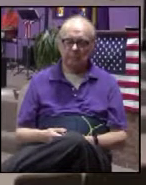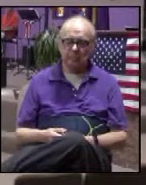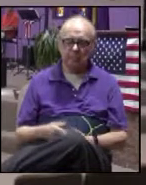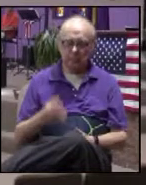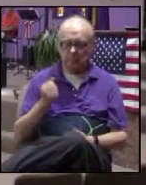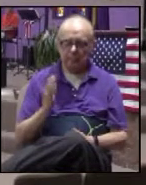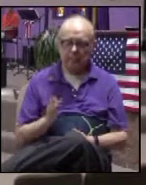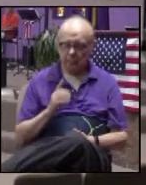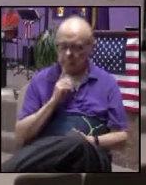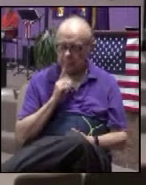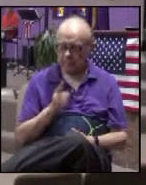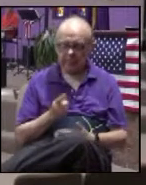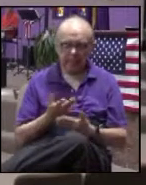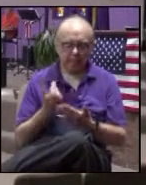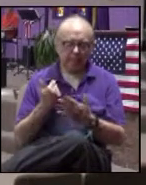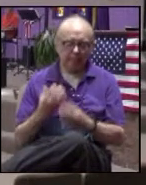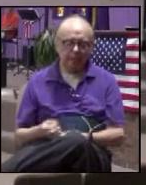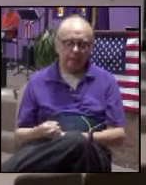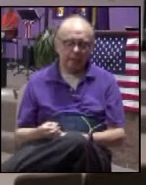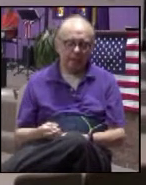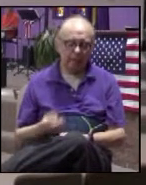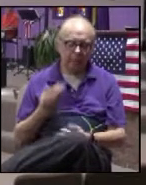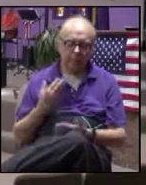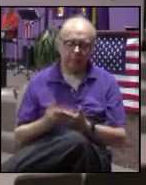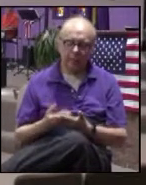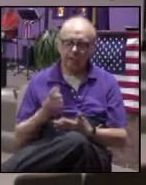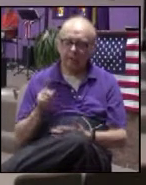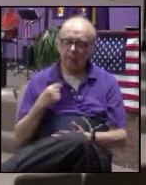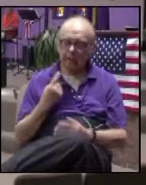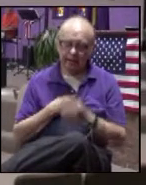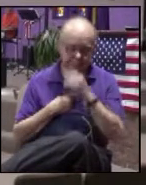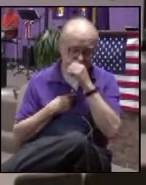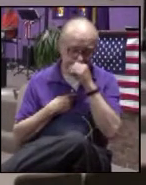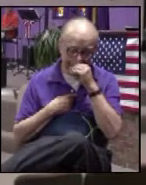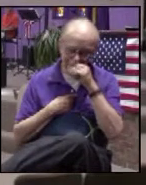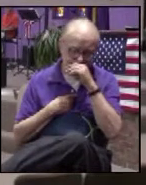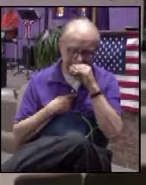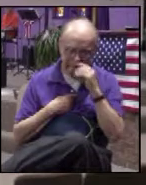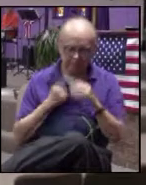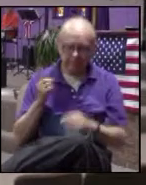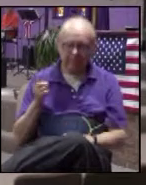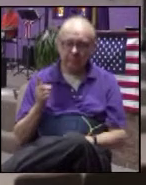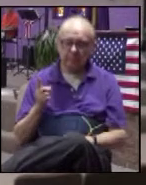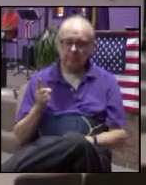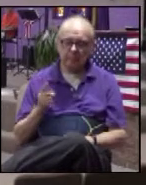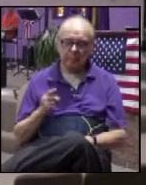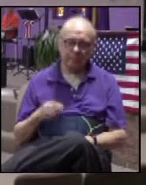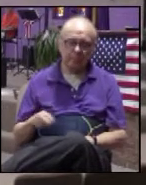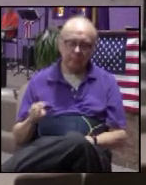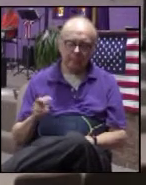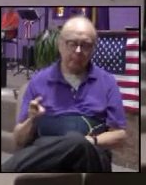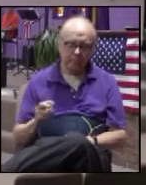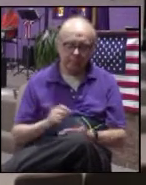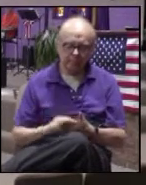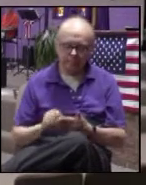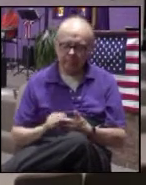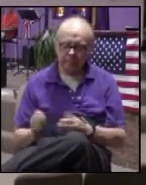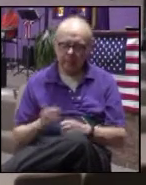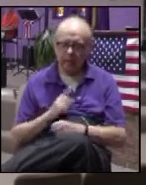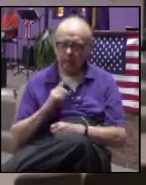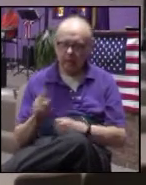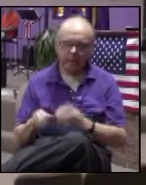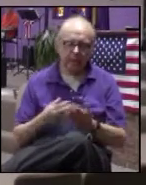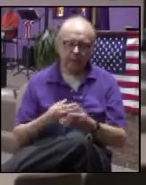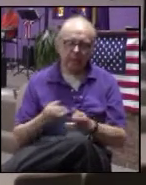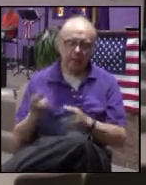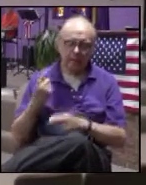God has preordained and predestined good for us. He is the travel secretary that goes ahead and makes sure that things are